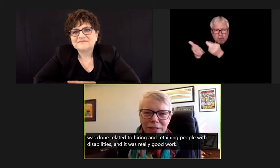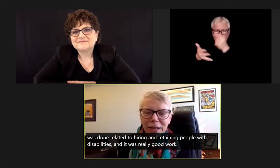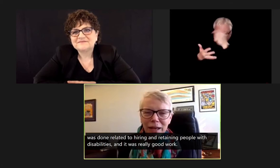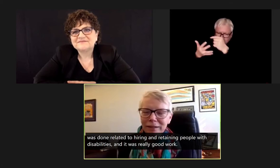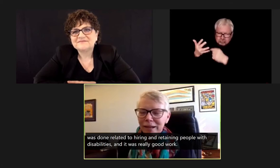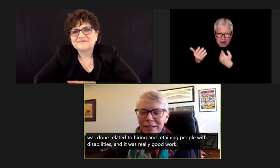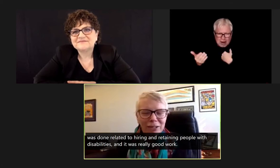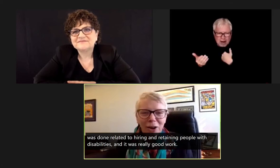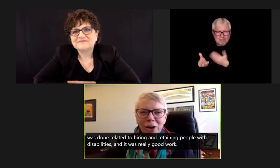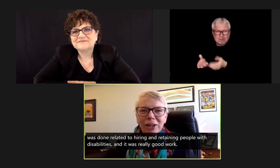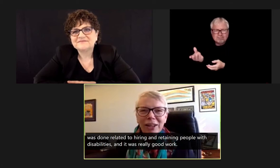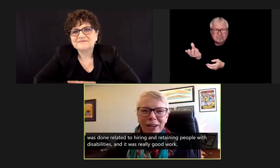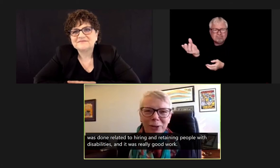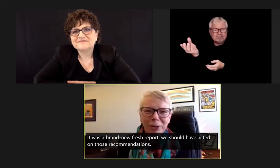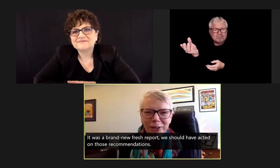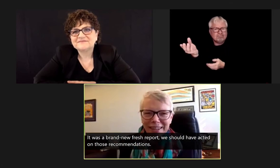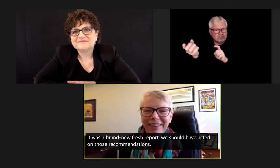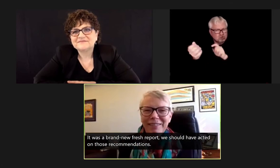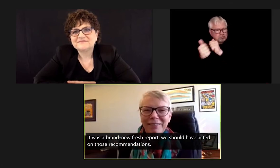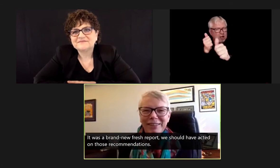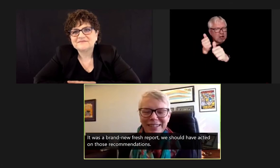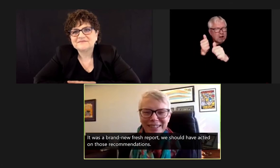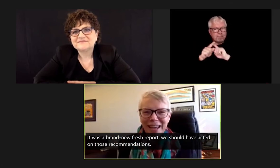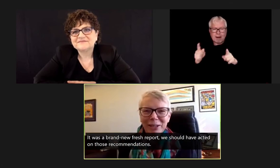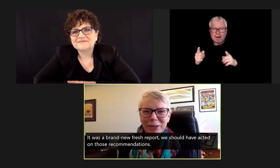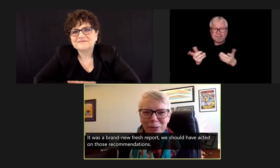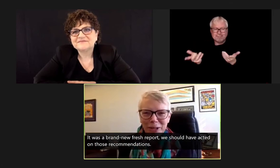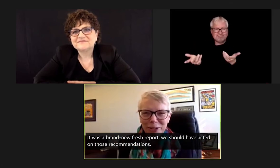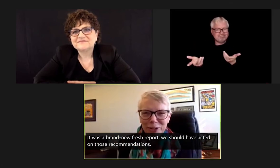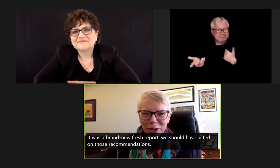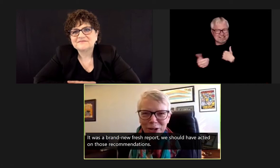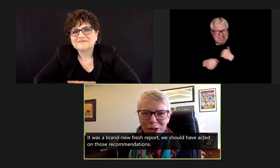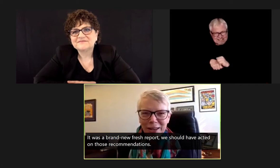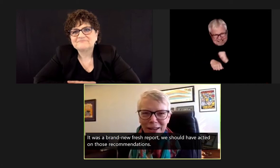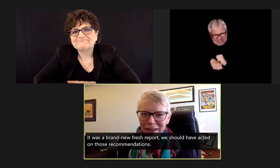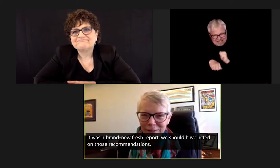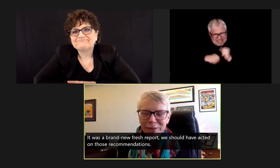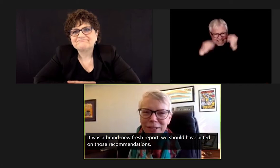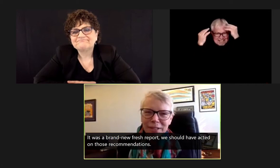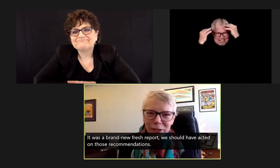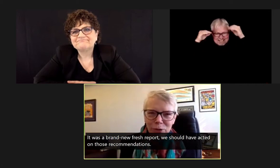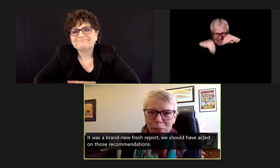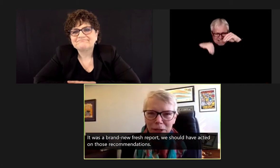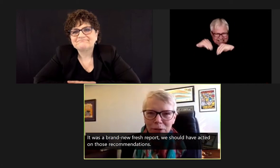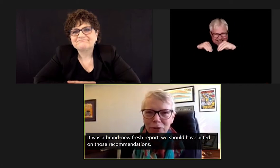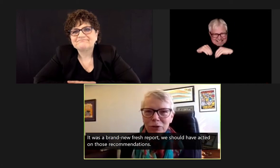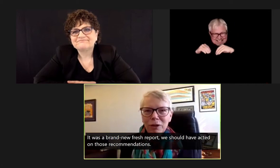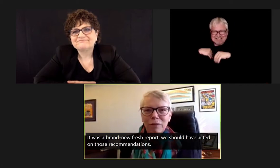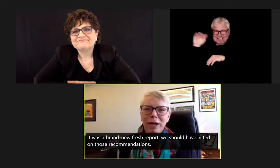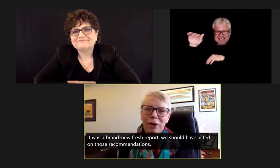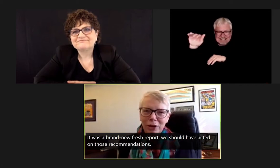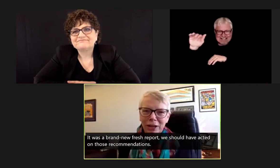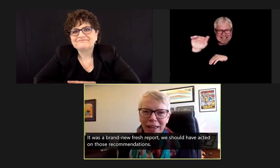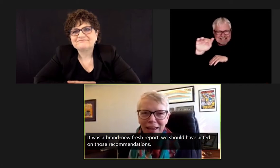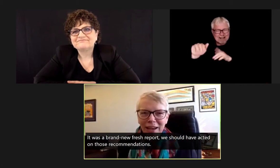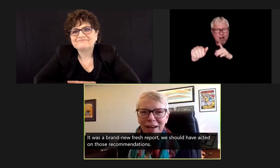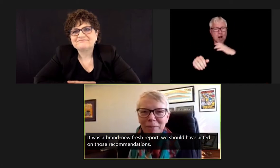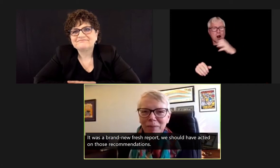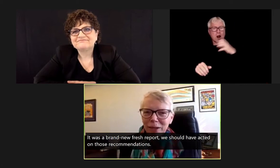even said, I did all I could think of to nag the committee chair. I even sent cute pictures of my